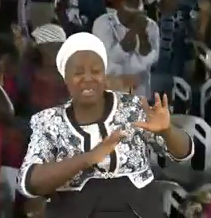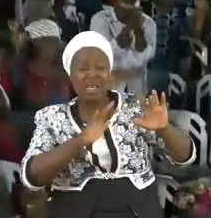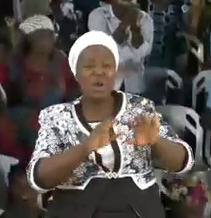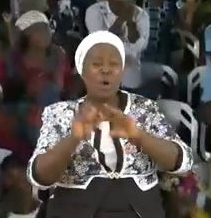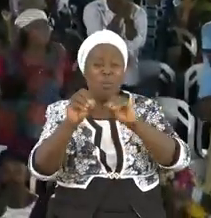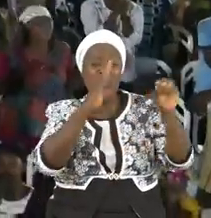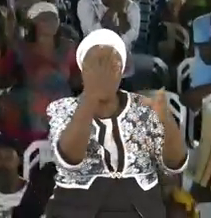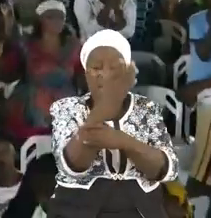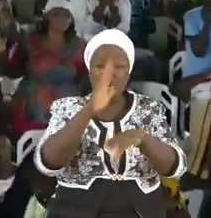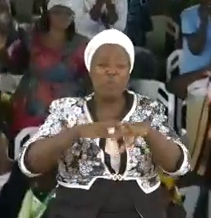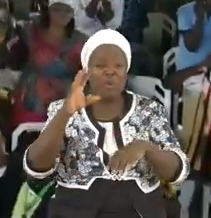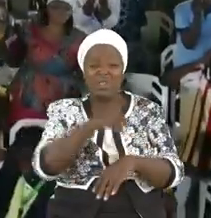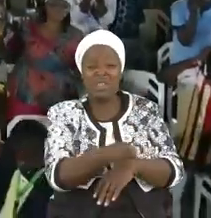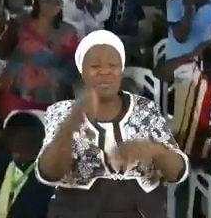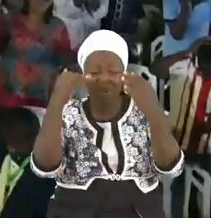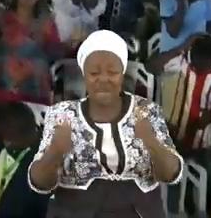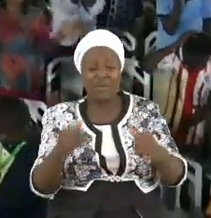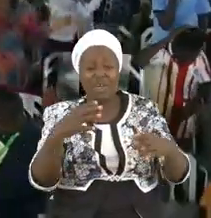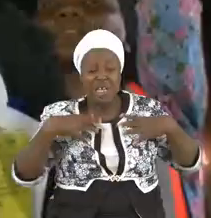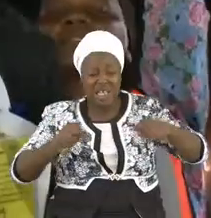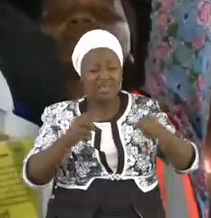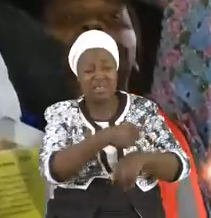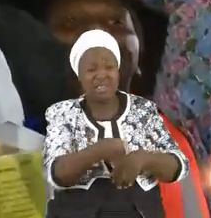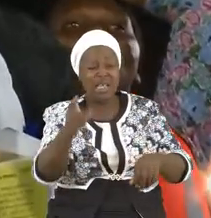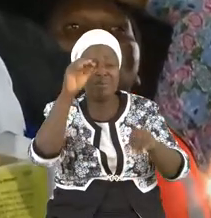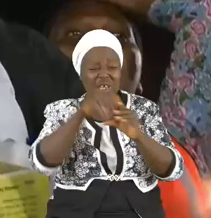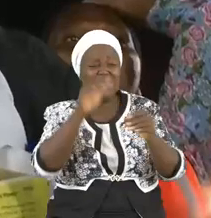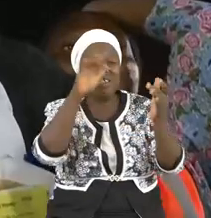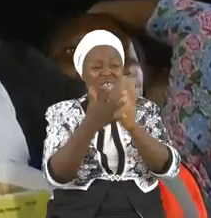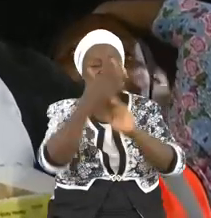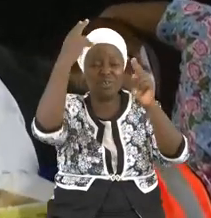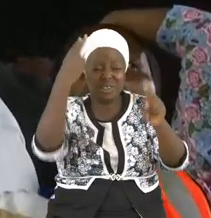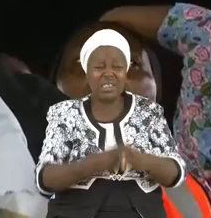now. Heal them in Jesus' name.